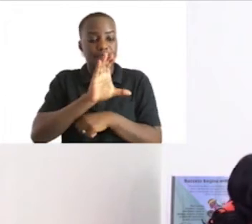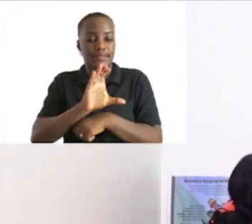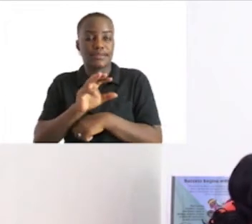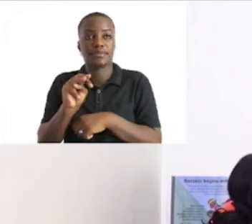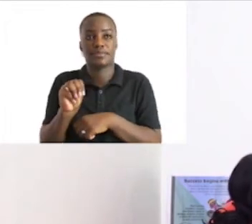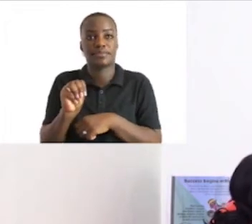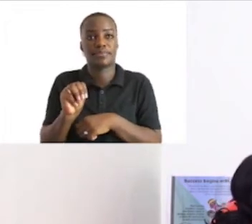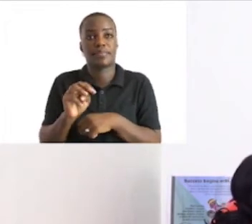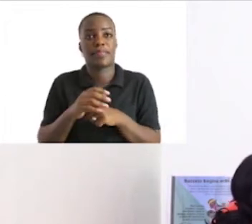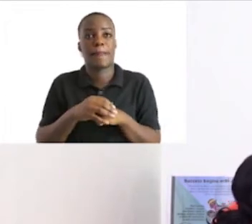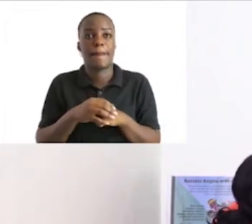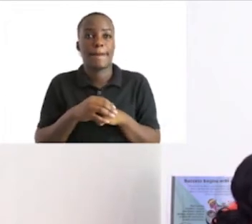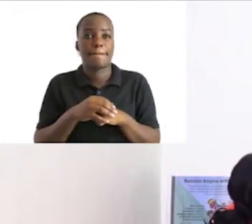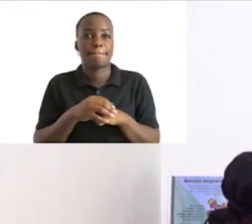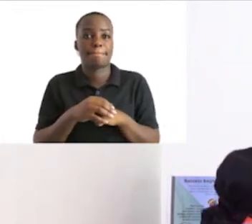centimeters.